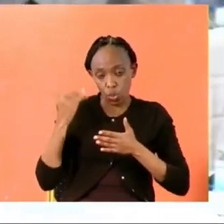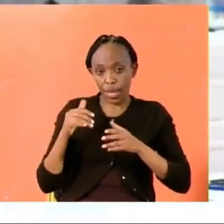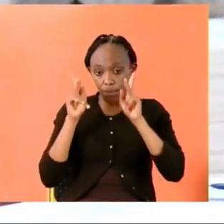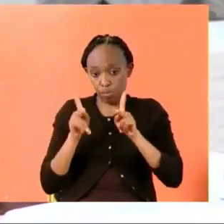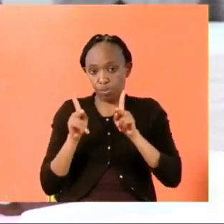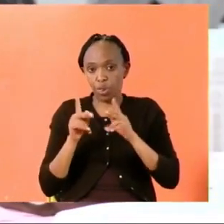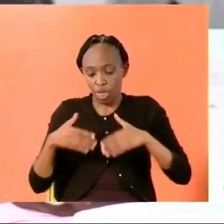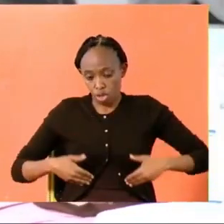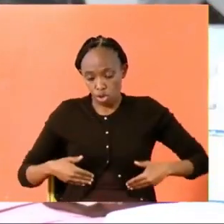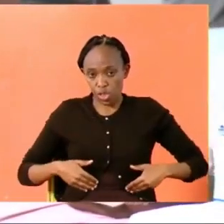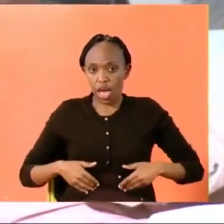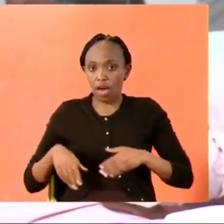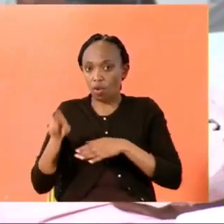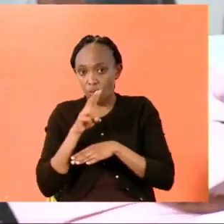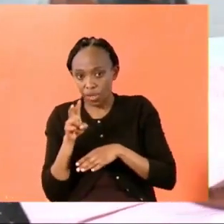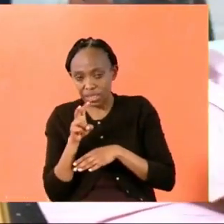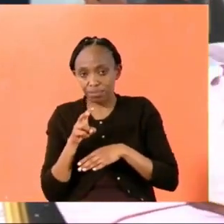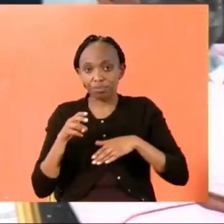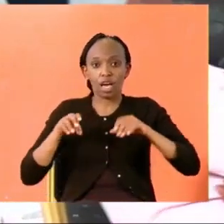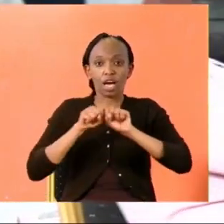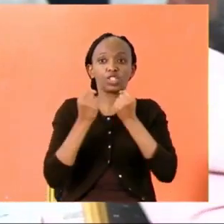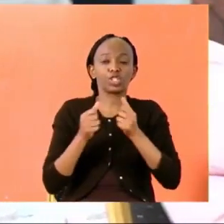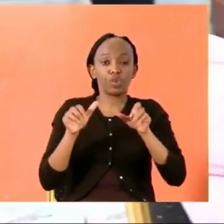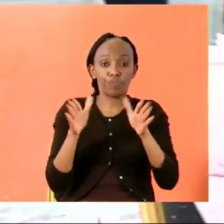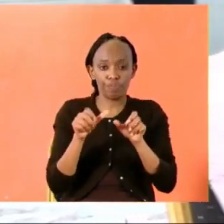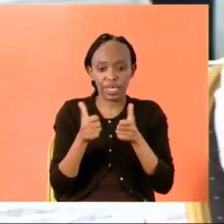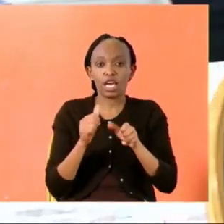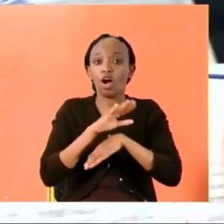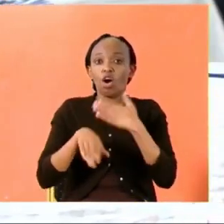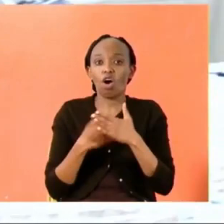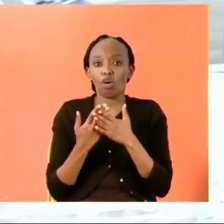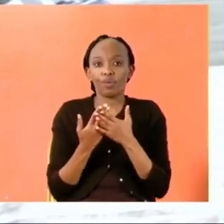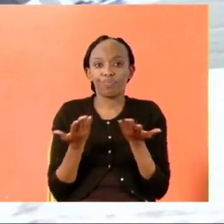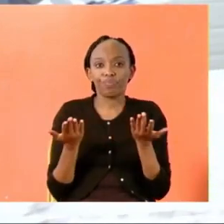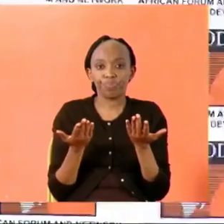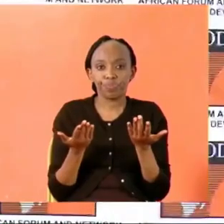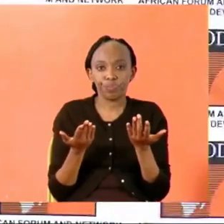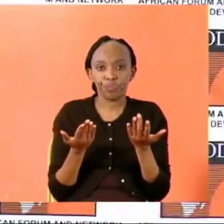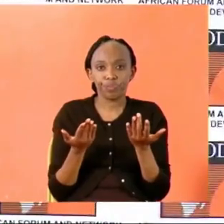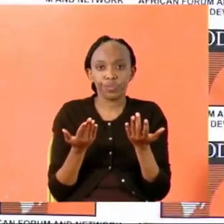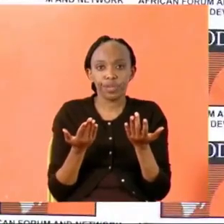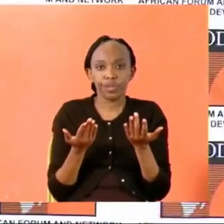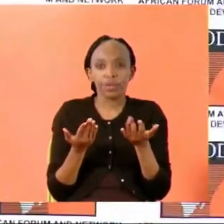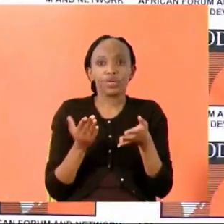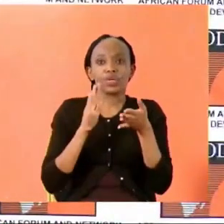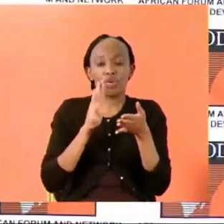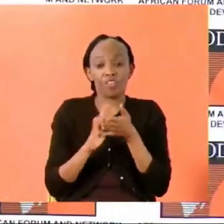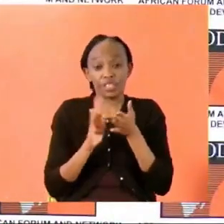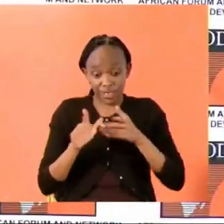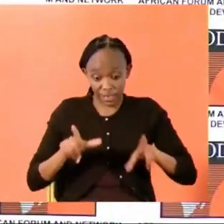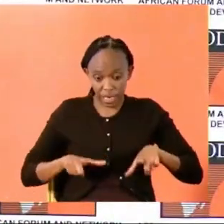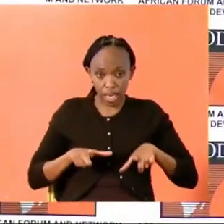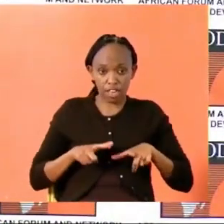watching through social media. No one is really watching television as much anymore. Everybody, you know, is in this quick lifestyle,